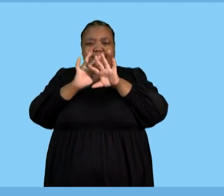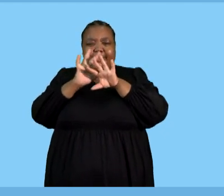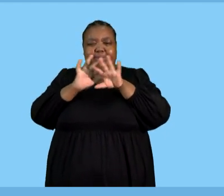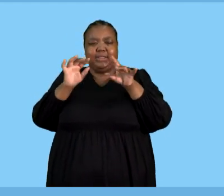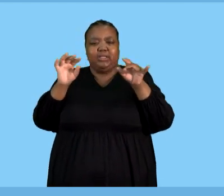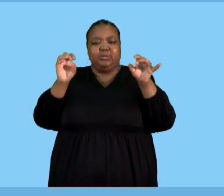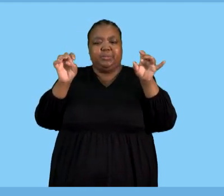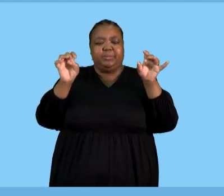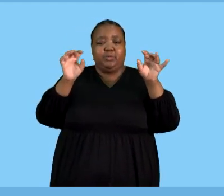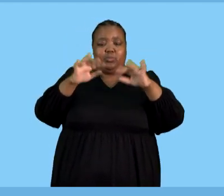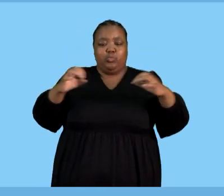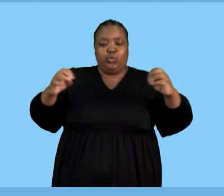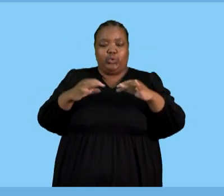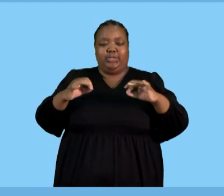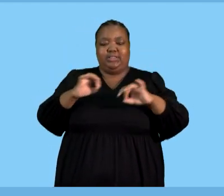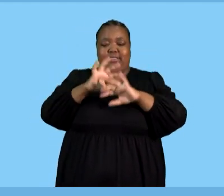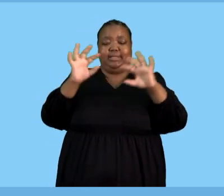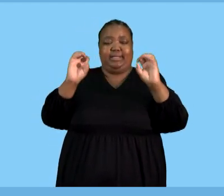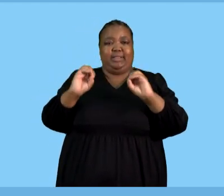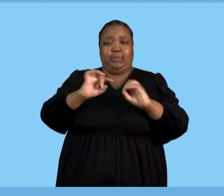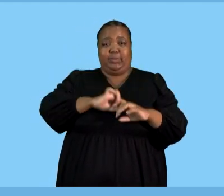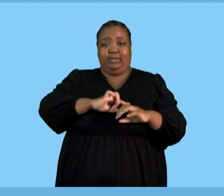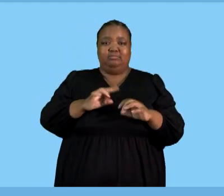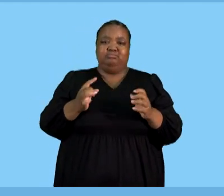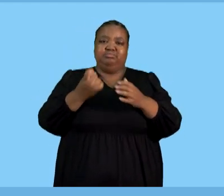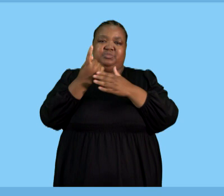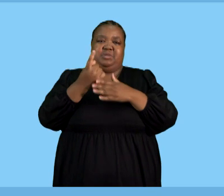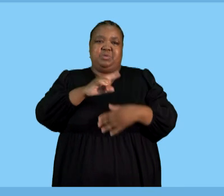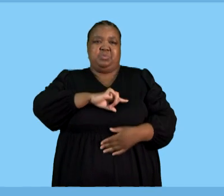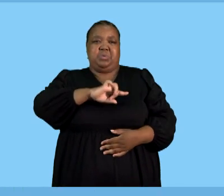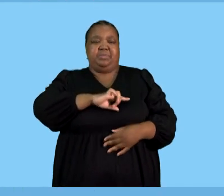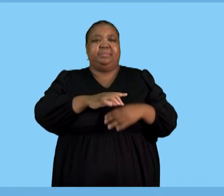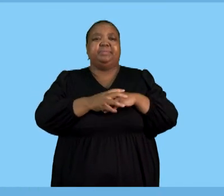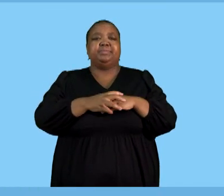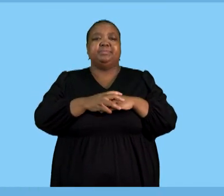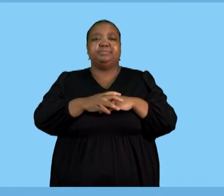are rather blurred. Why does that happen? So this happens because